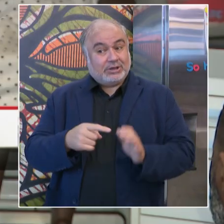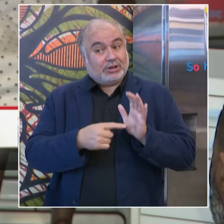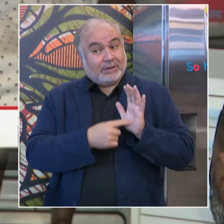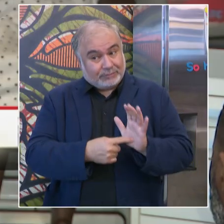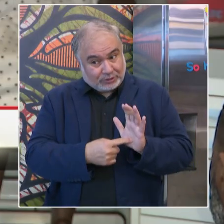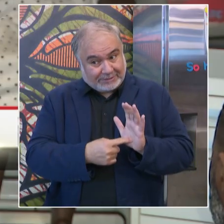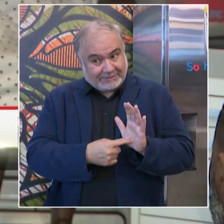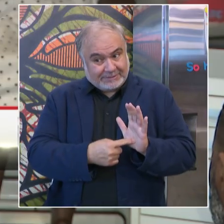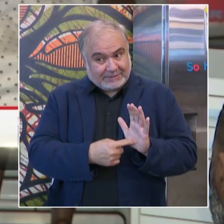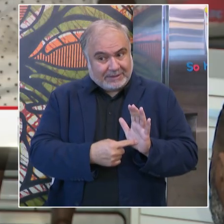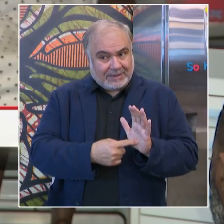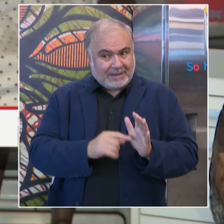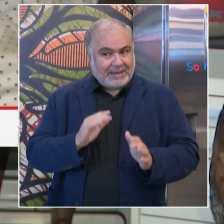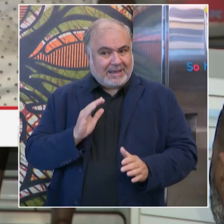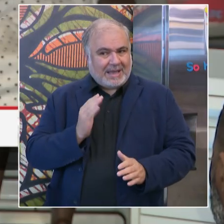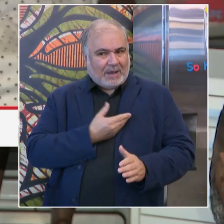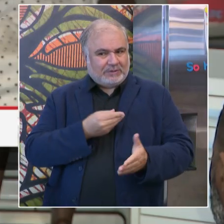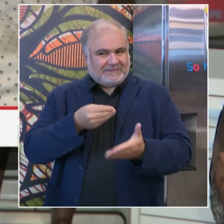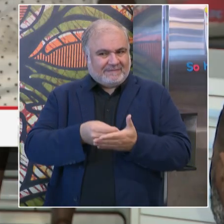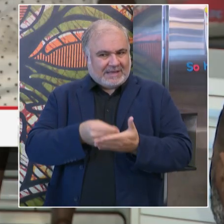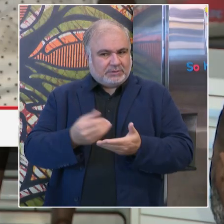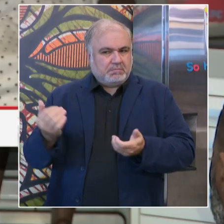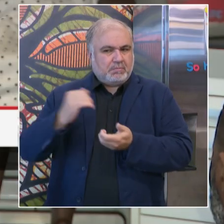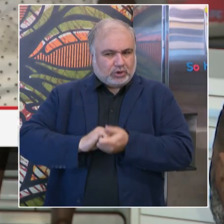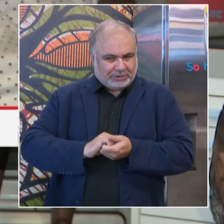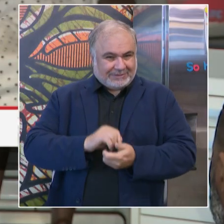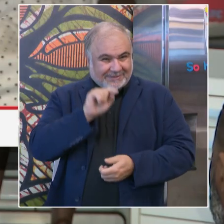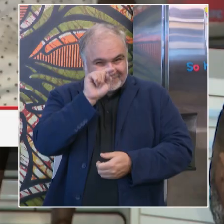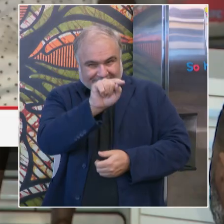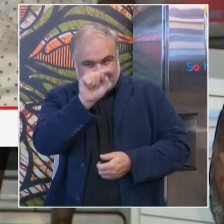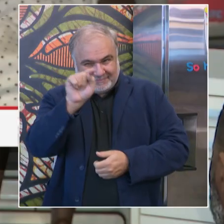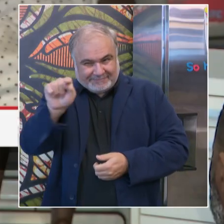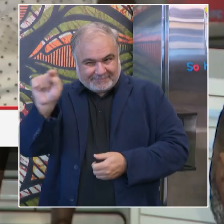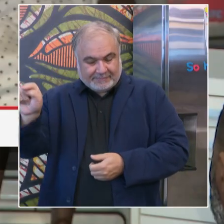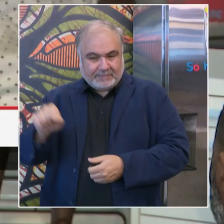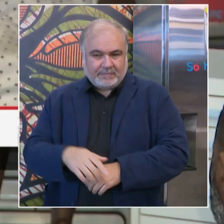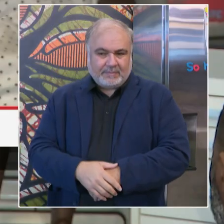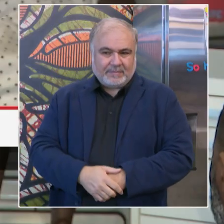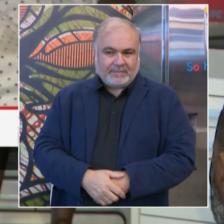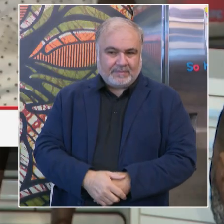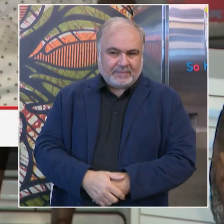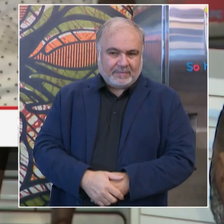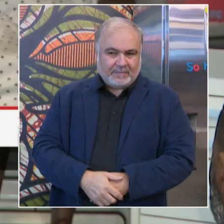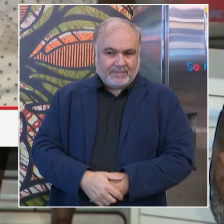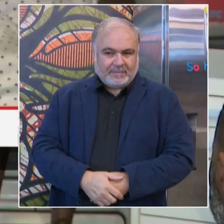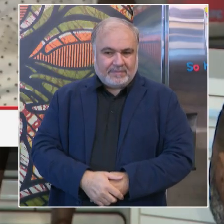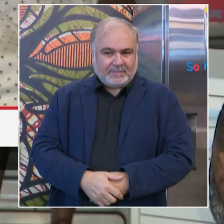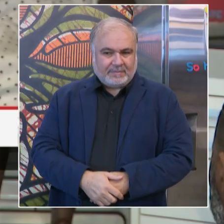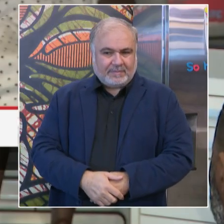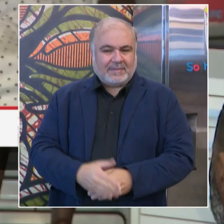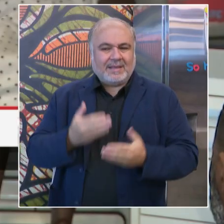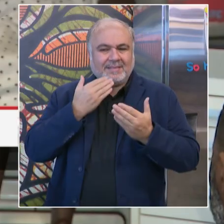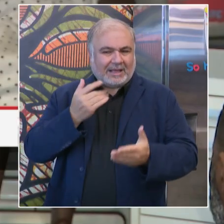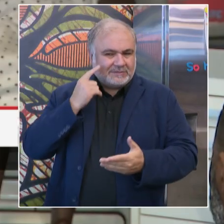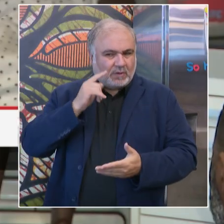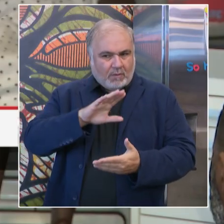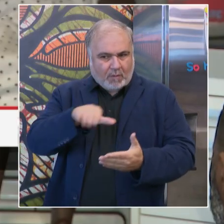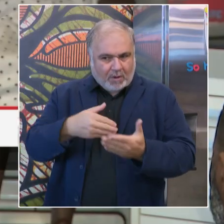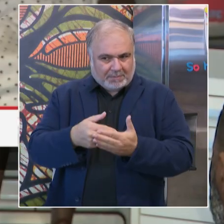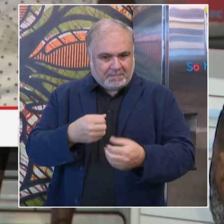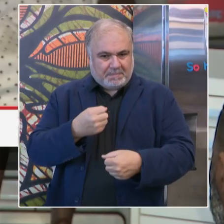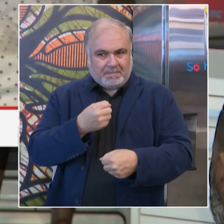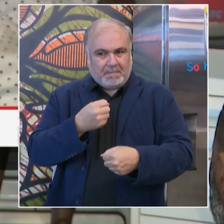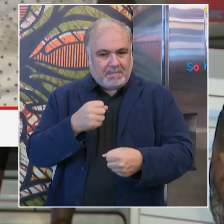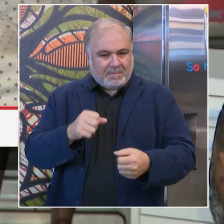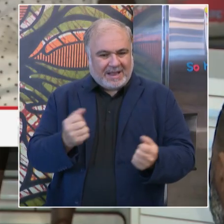funding partners. So thank you to all who made this day possible. Along with the incredible